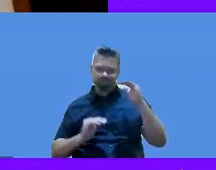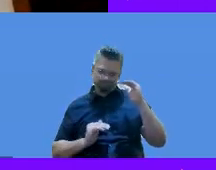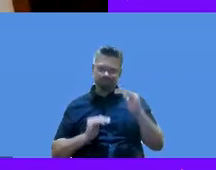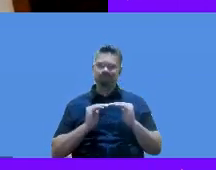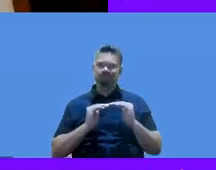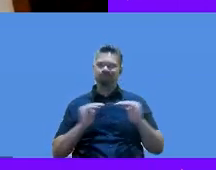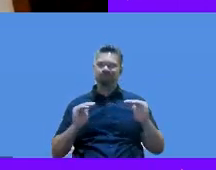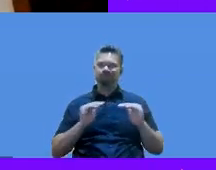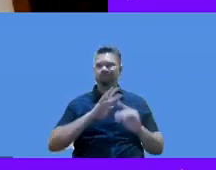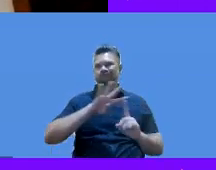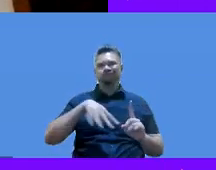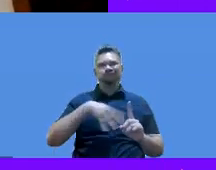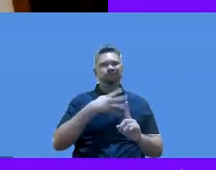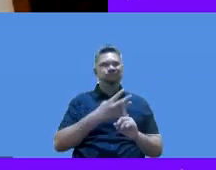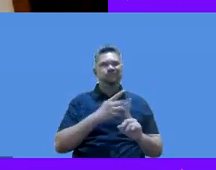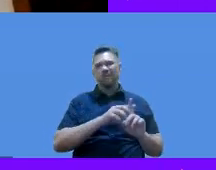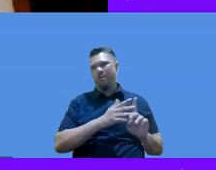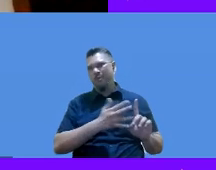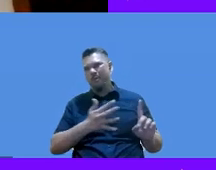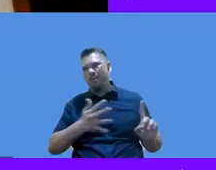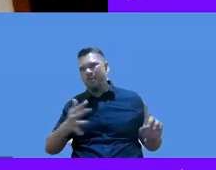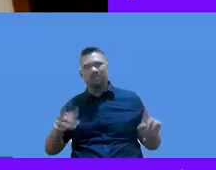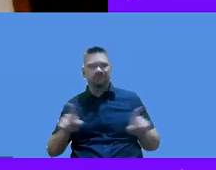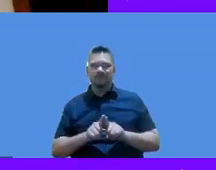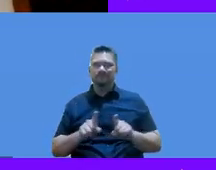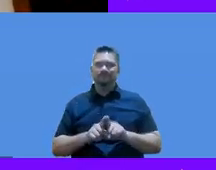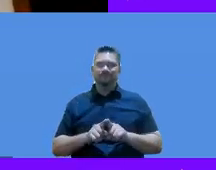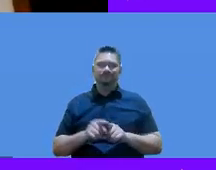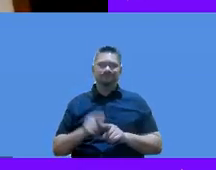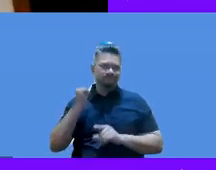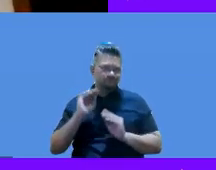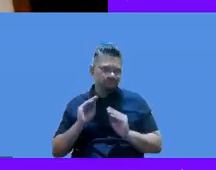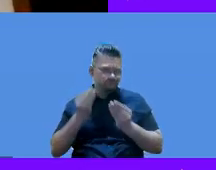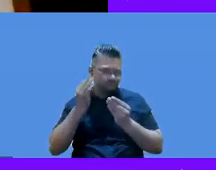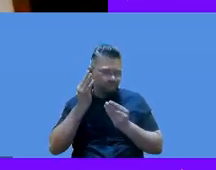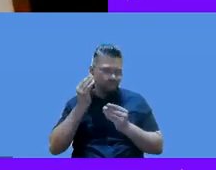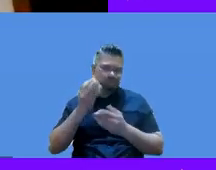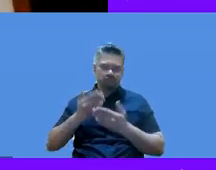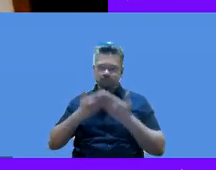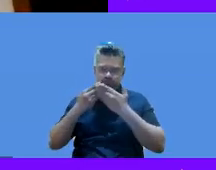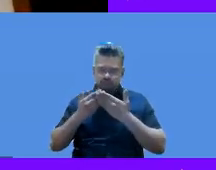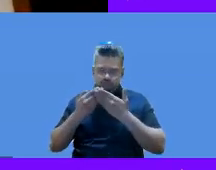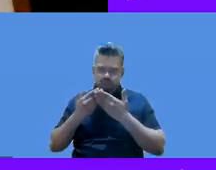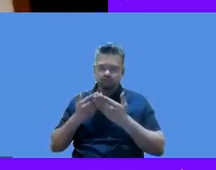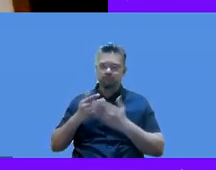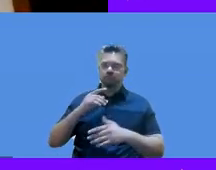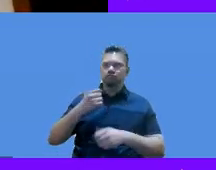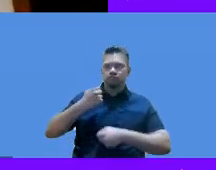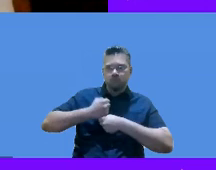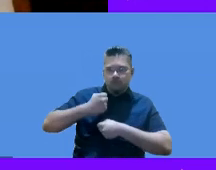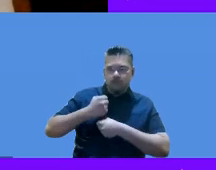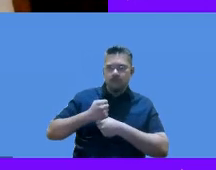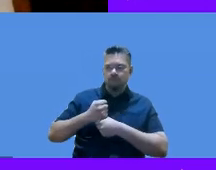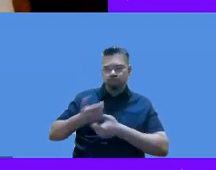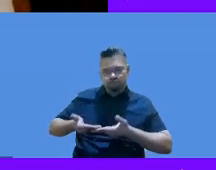Empowering adolescent girls by providing them with education and health services can help empower young girls, enabling them to reach their full